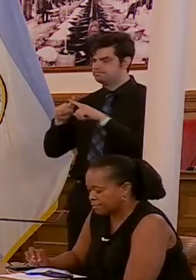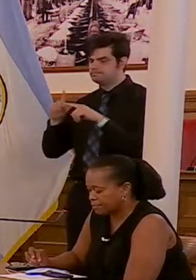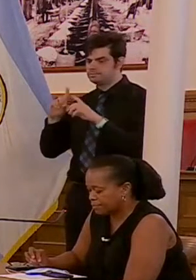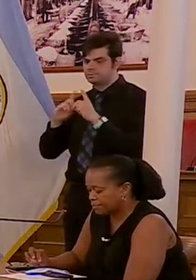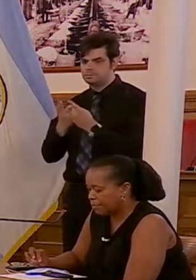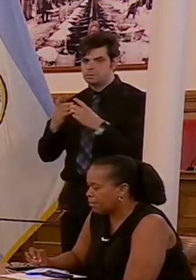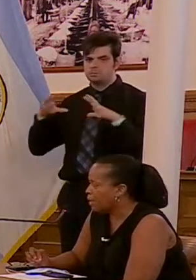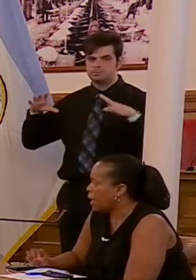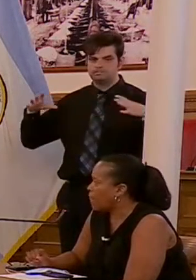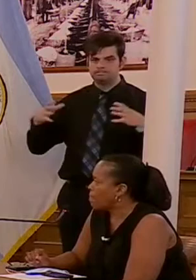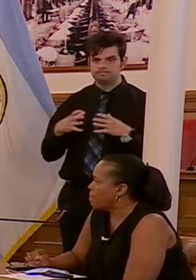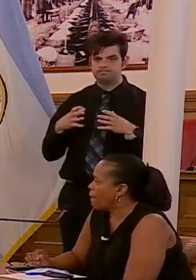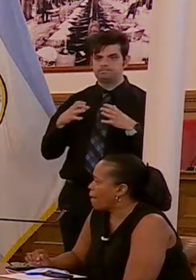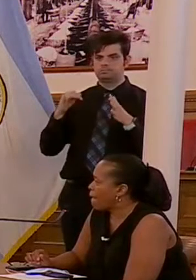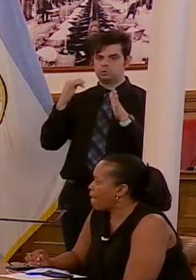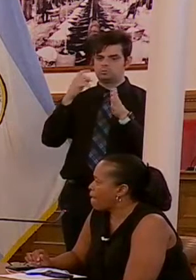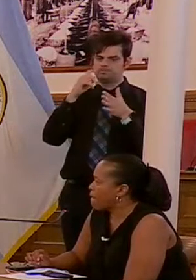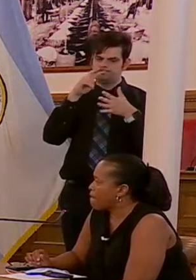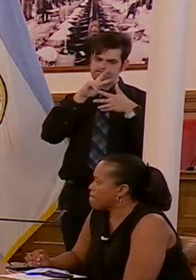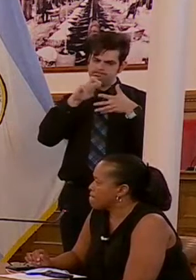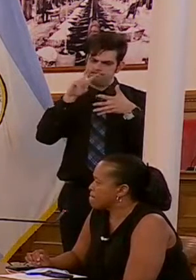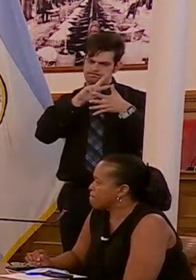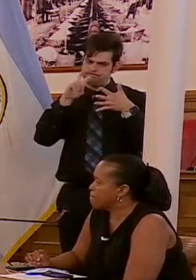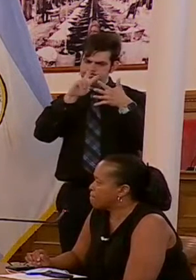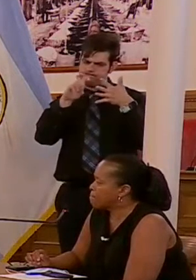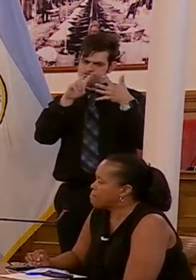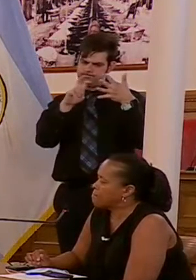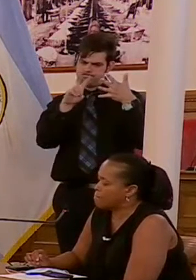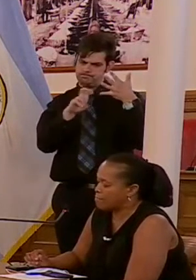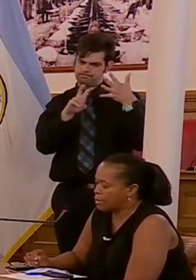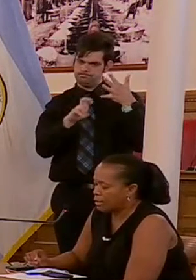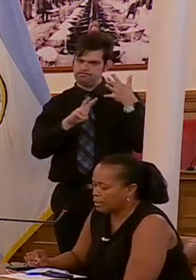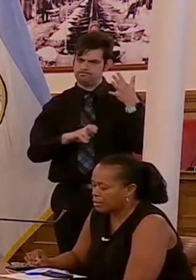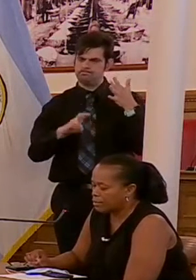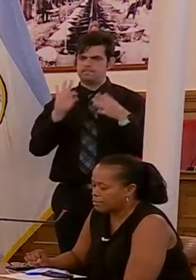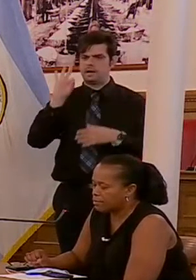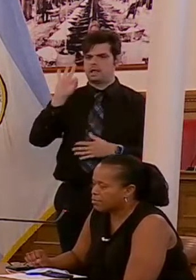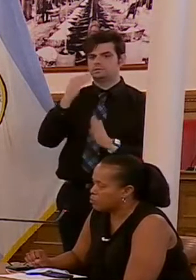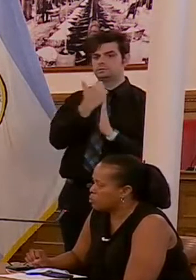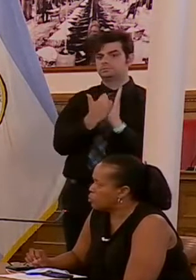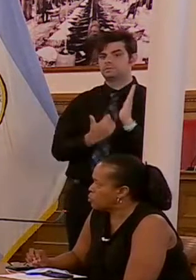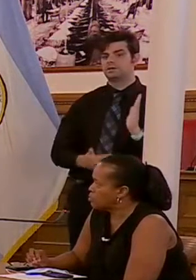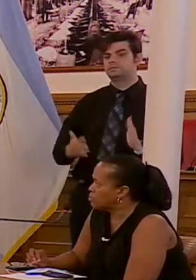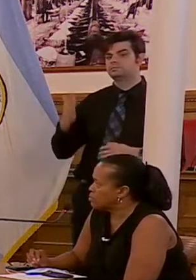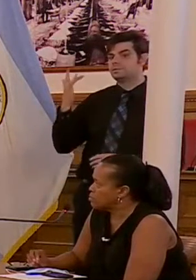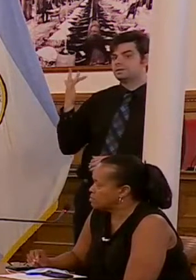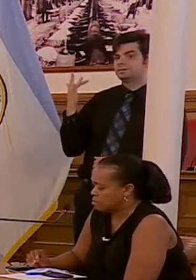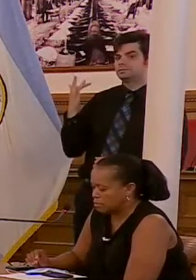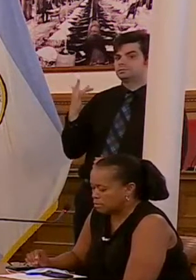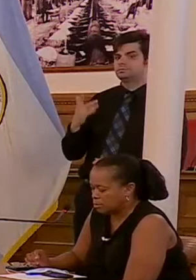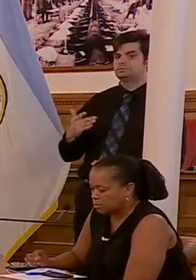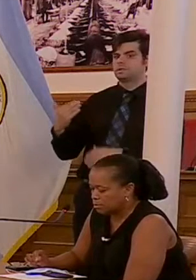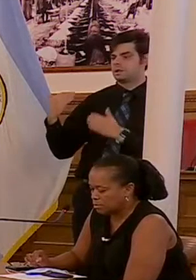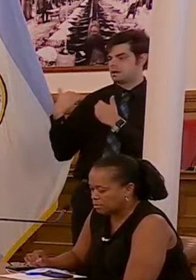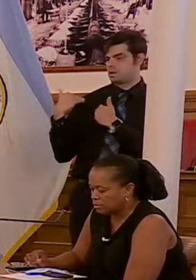ensure accountability. It's one thing to say you're going to do something. The next level of accountability is to say when you're going to do it. And we did that.